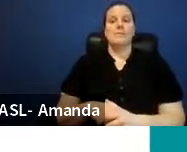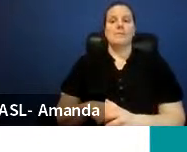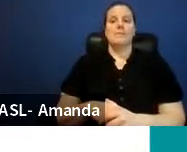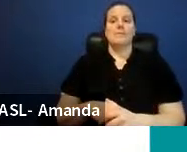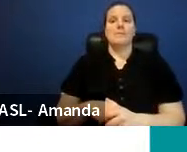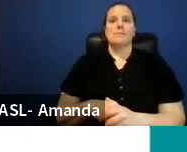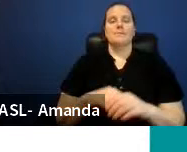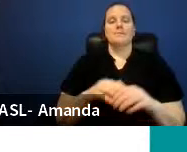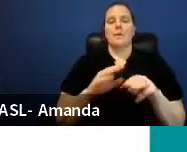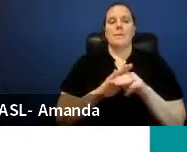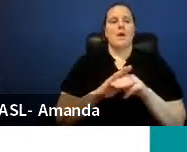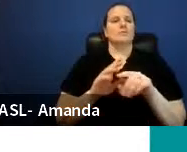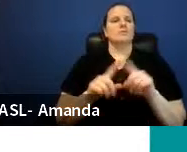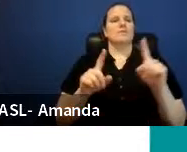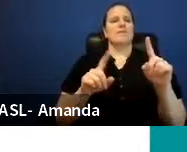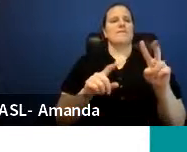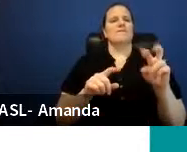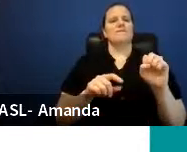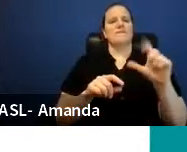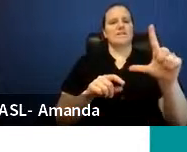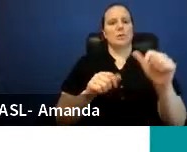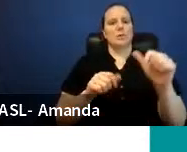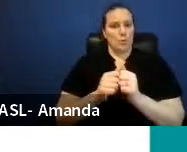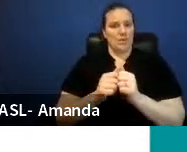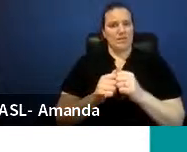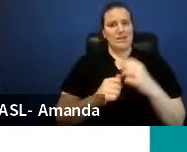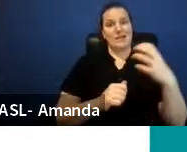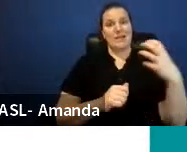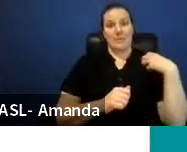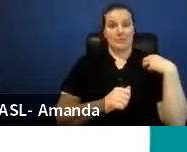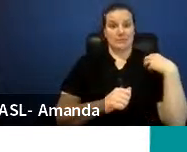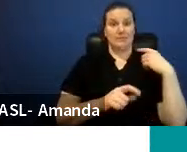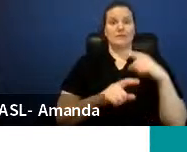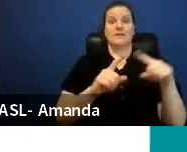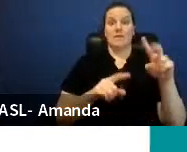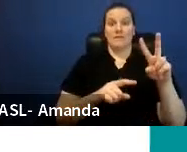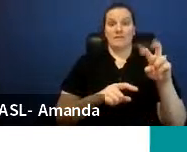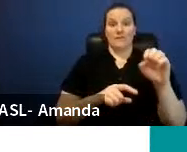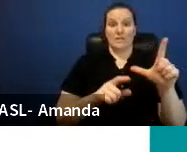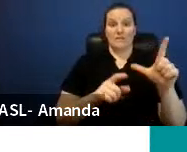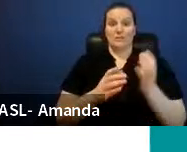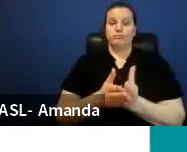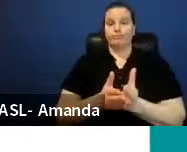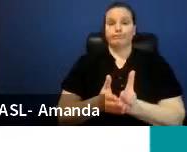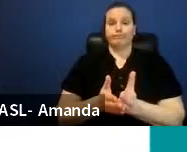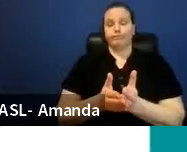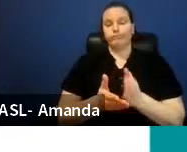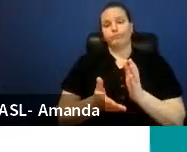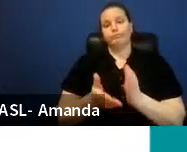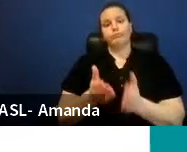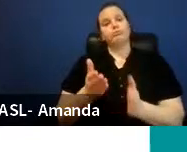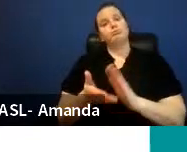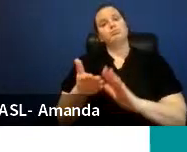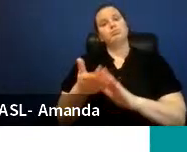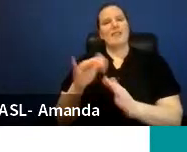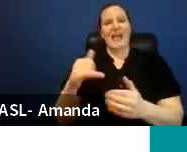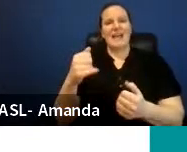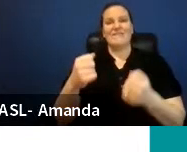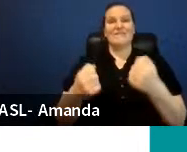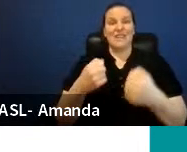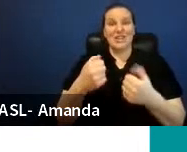modeled different vessels when we had captains of different vessels come and actually run this model almost like a video game